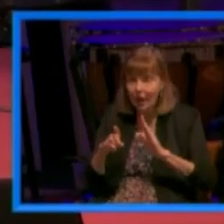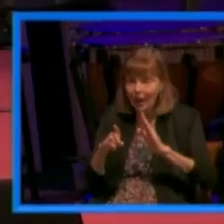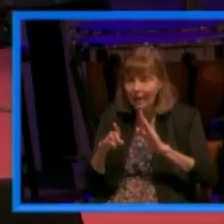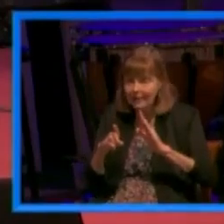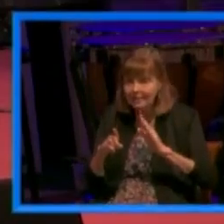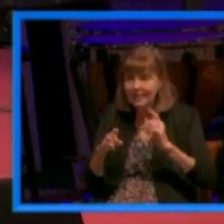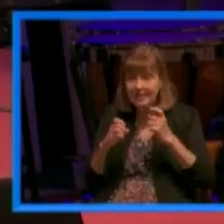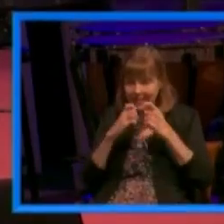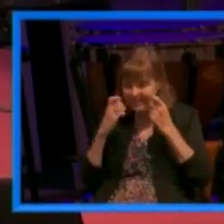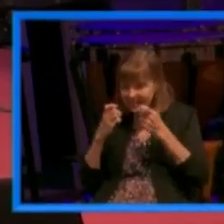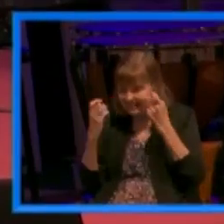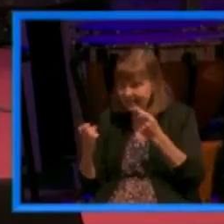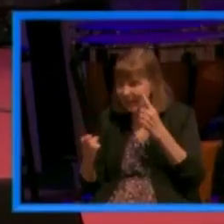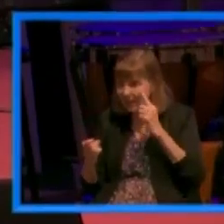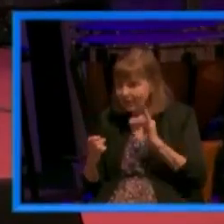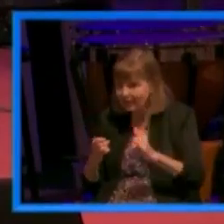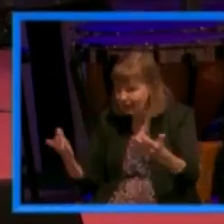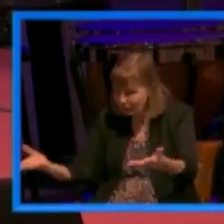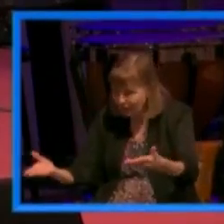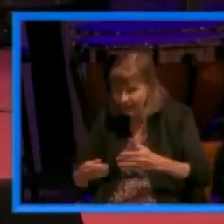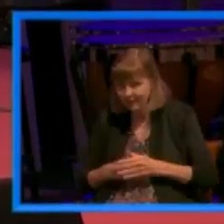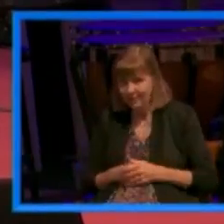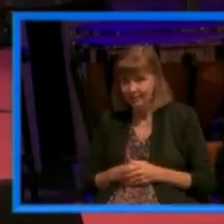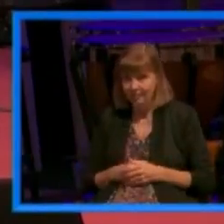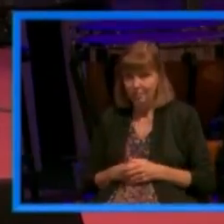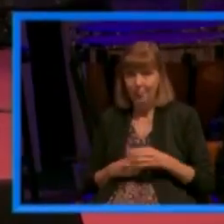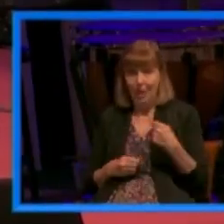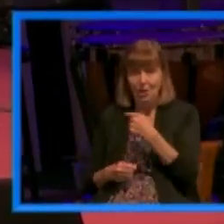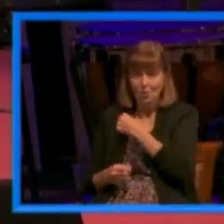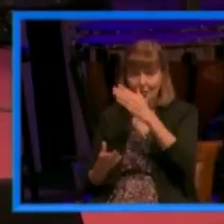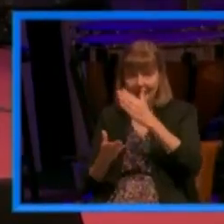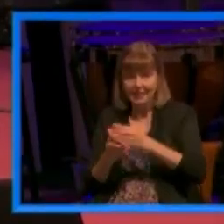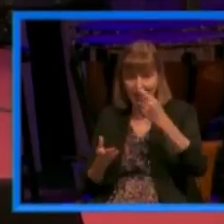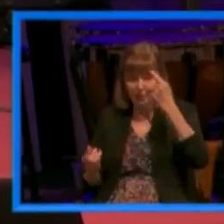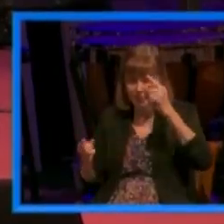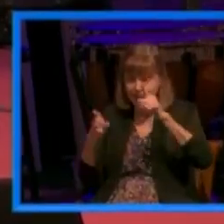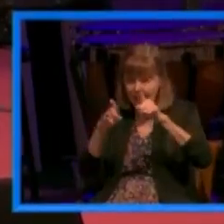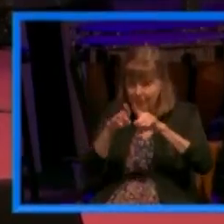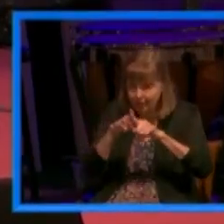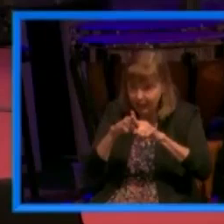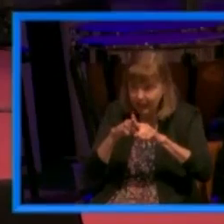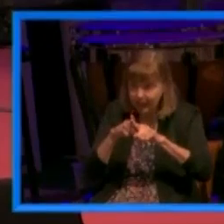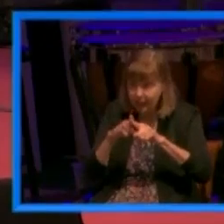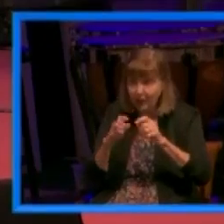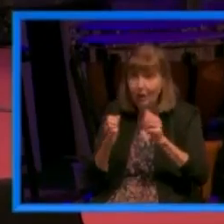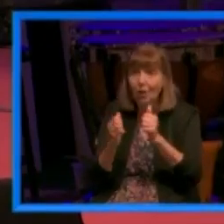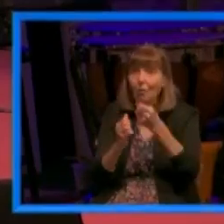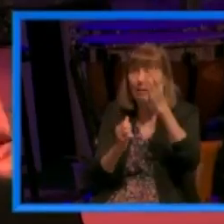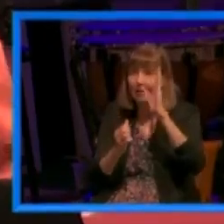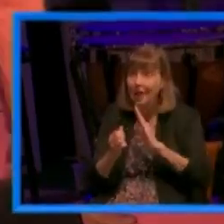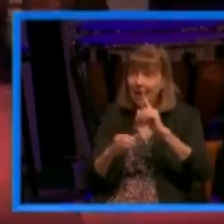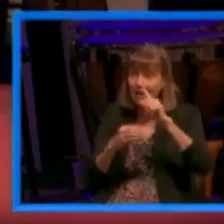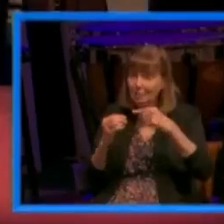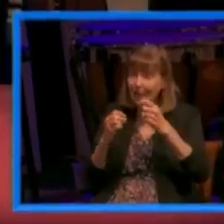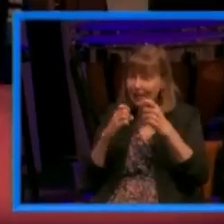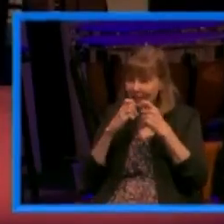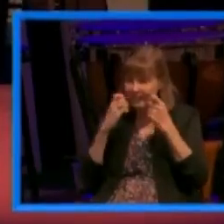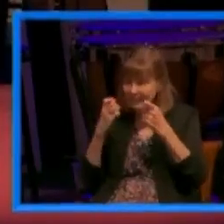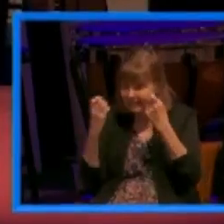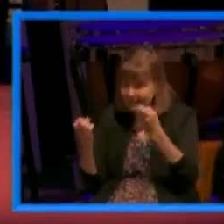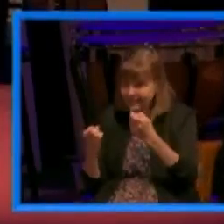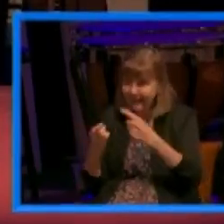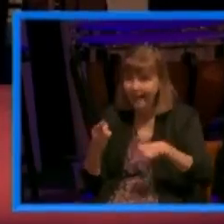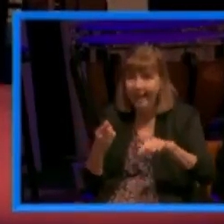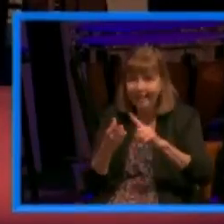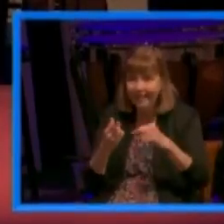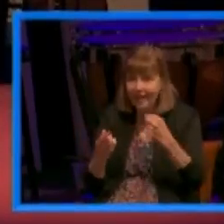moment you stop agreeing with God on what is sin, you begin the schemes and the plans to cut and curve and